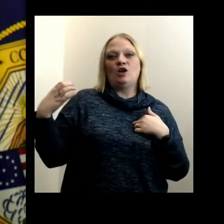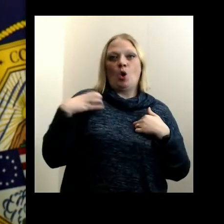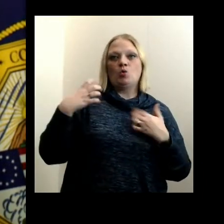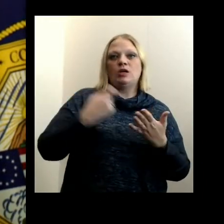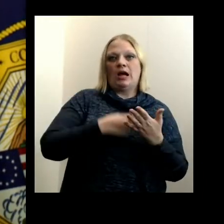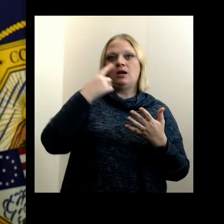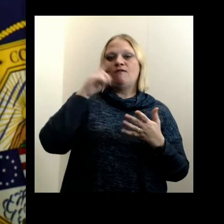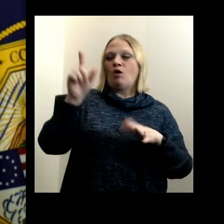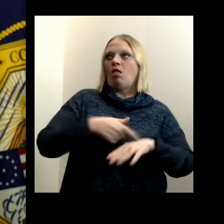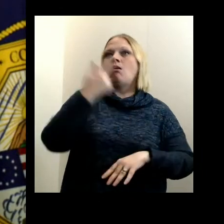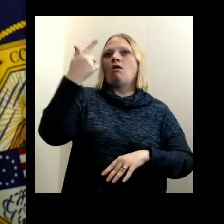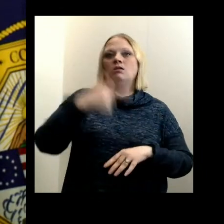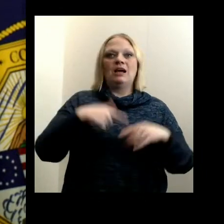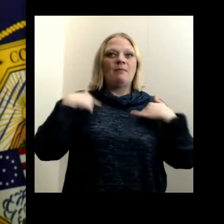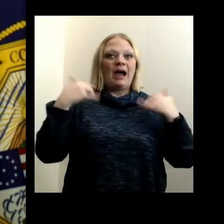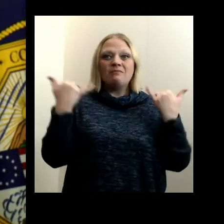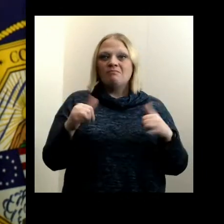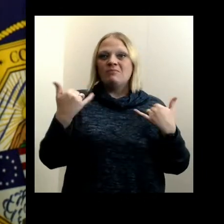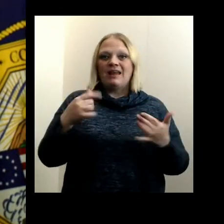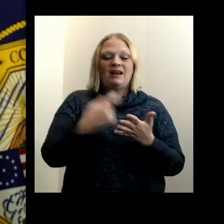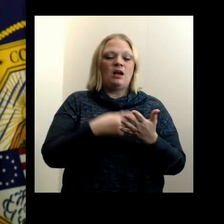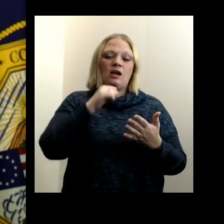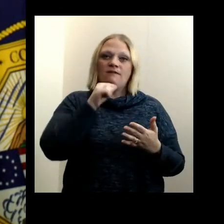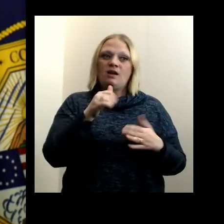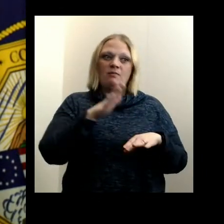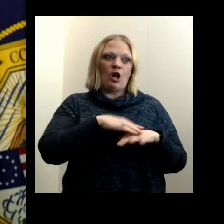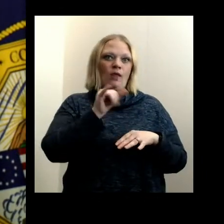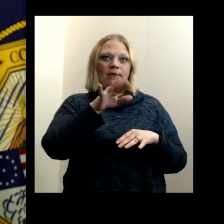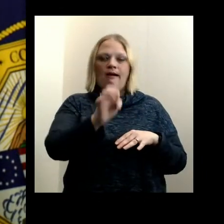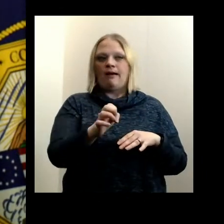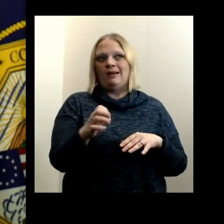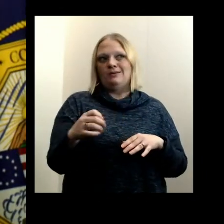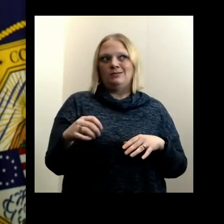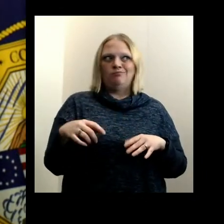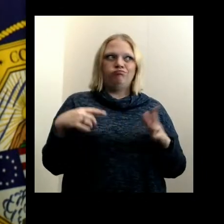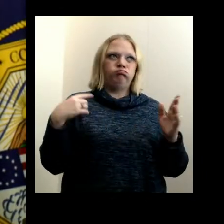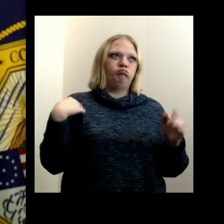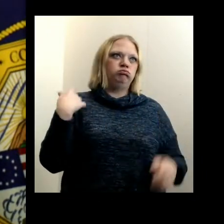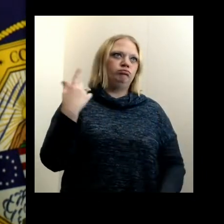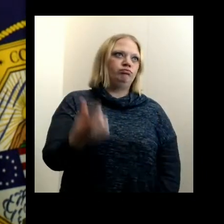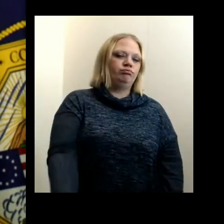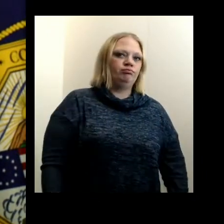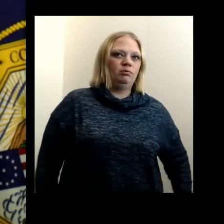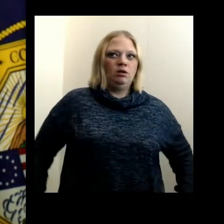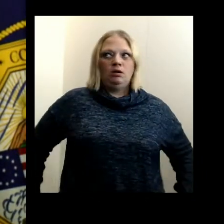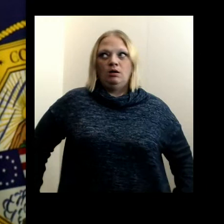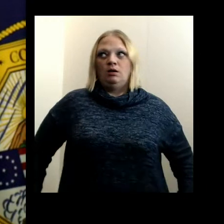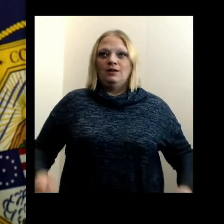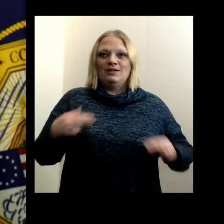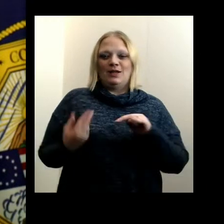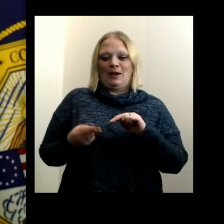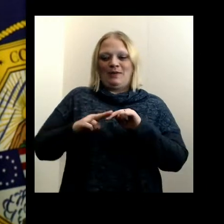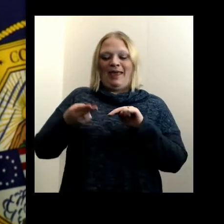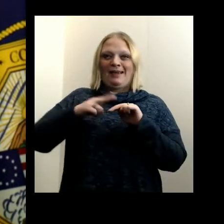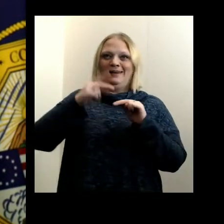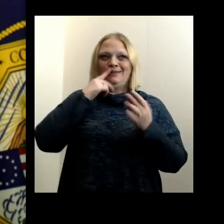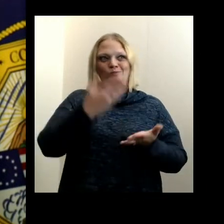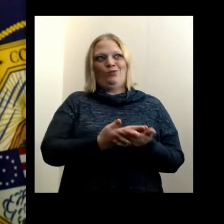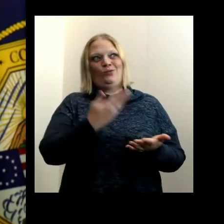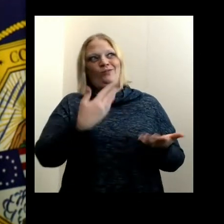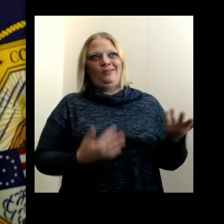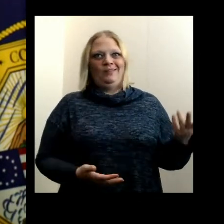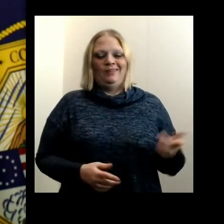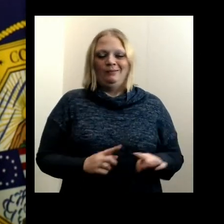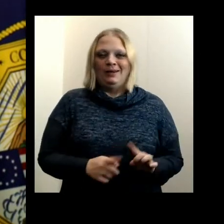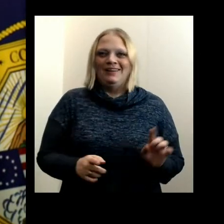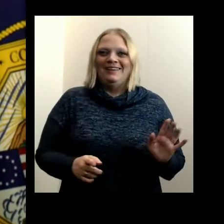played hockey, haven't been on the ice in quite some time, gaining the fat to show it, but